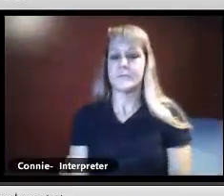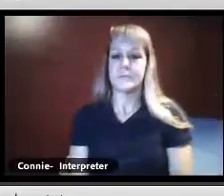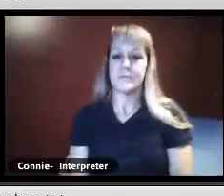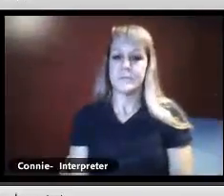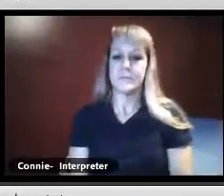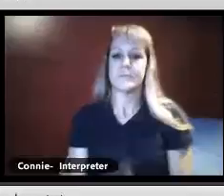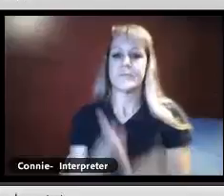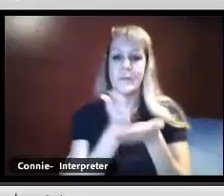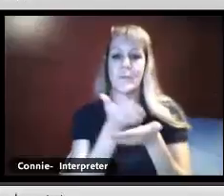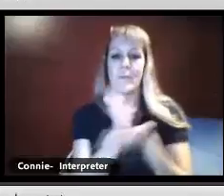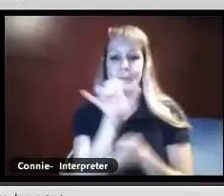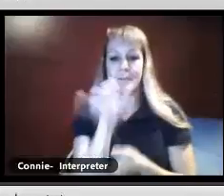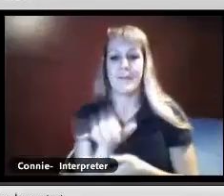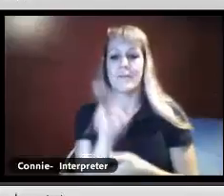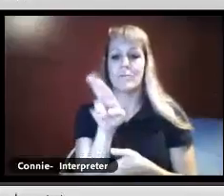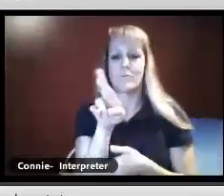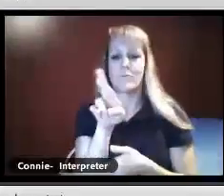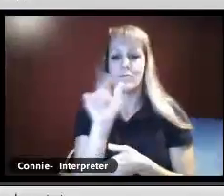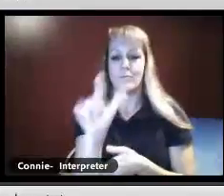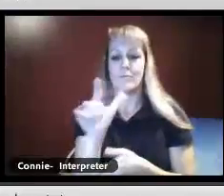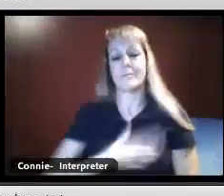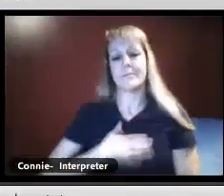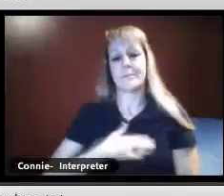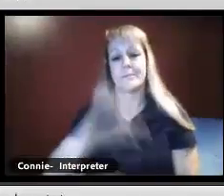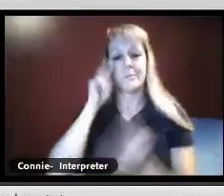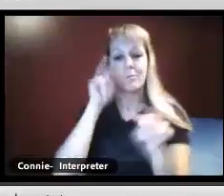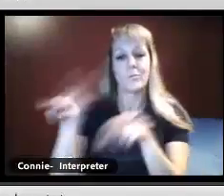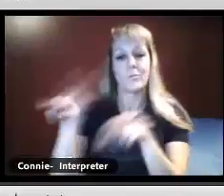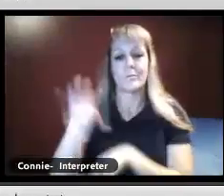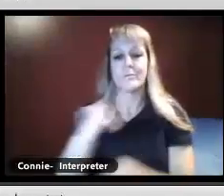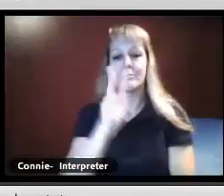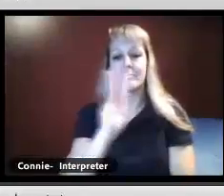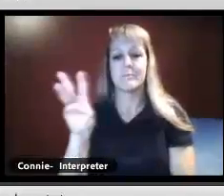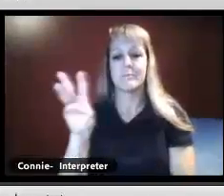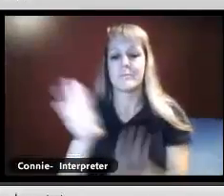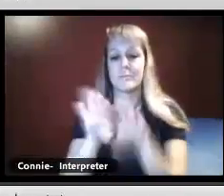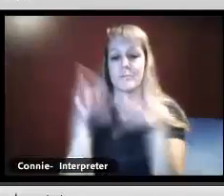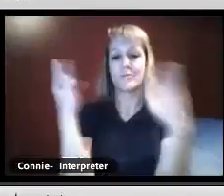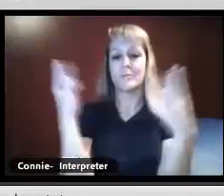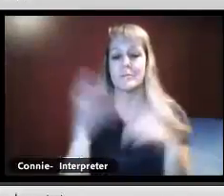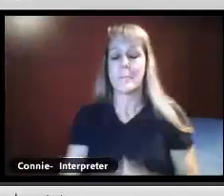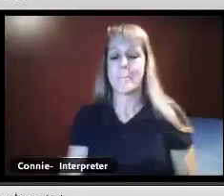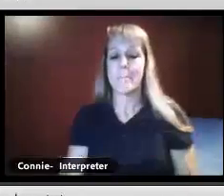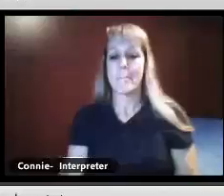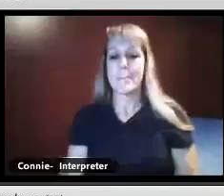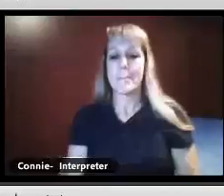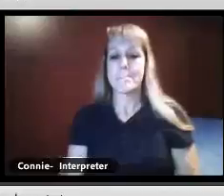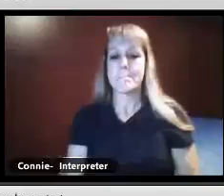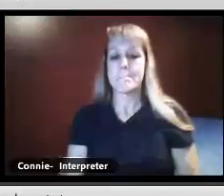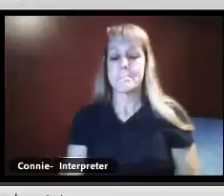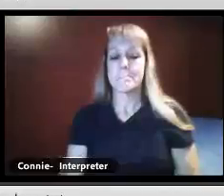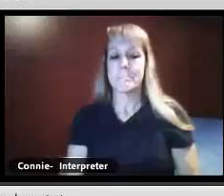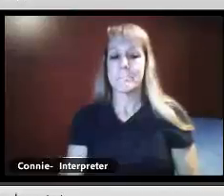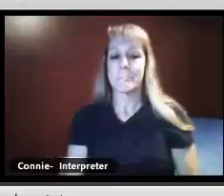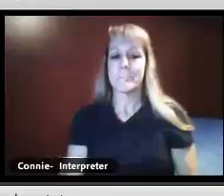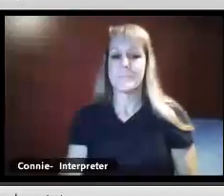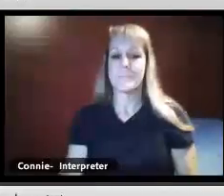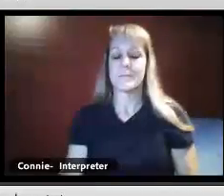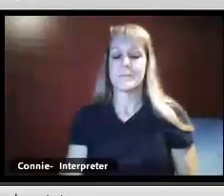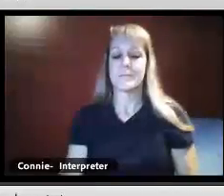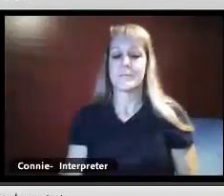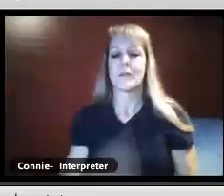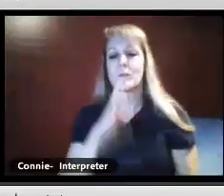All right, there's that URL. If you would please take a moment to open a browser, and we'll look at that together, and I'll